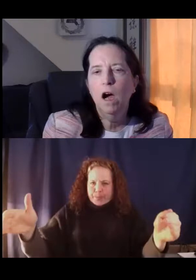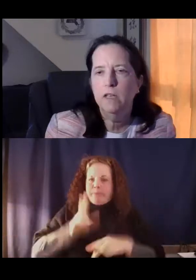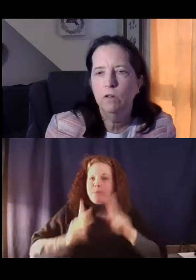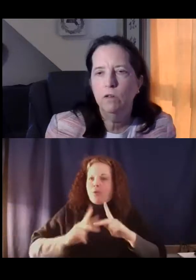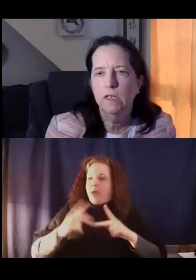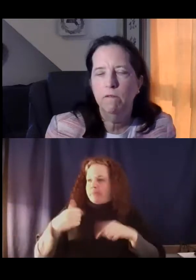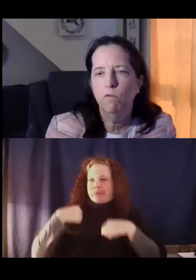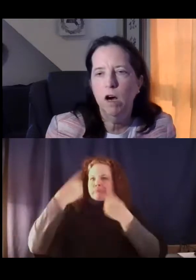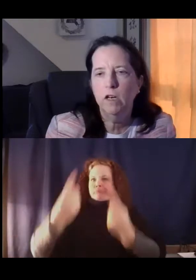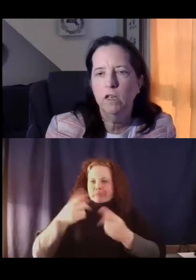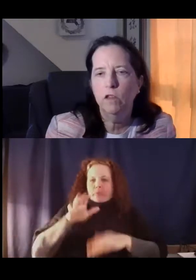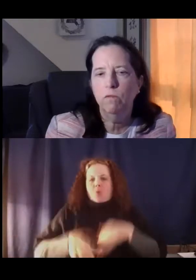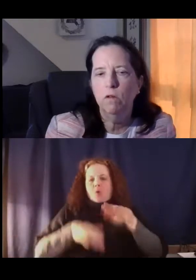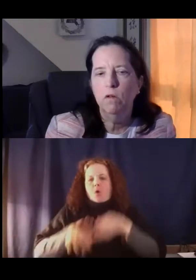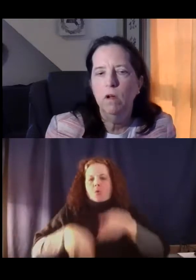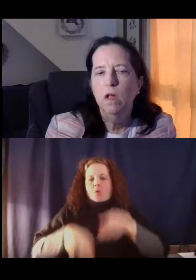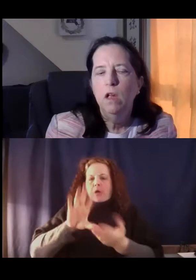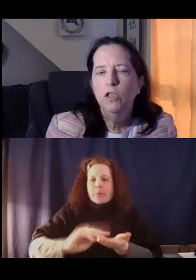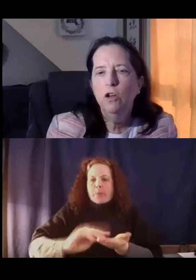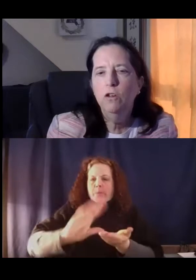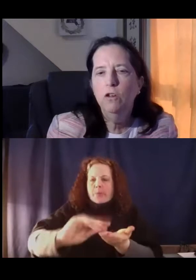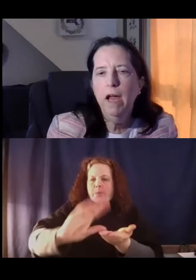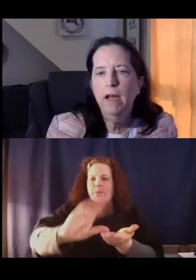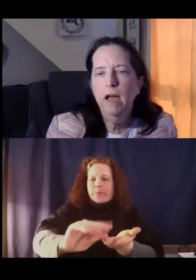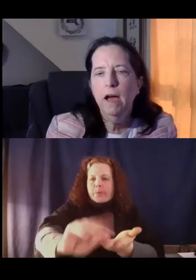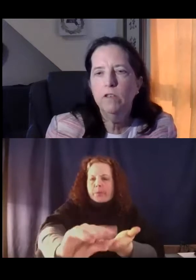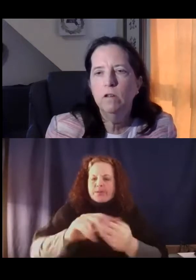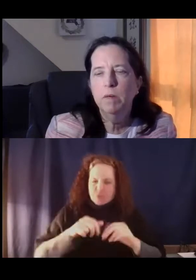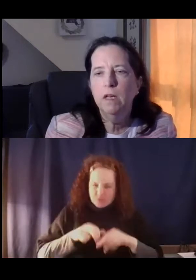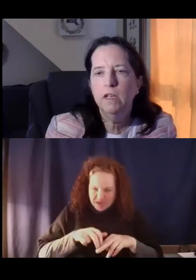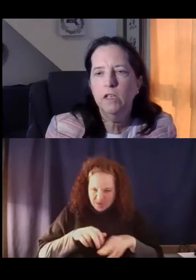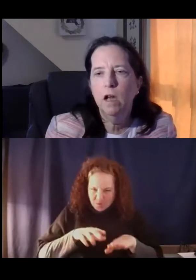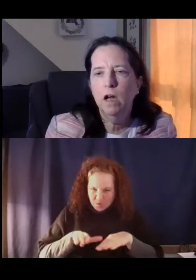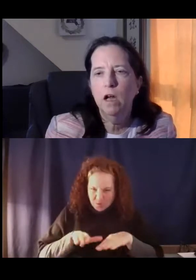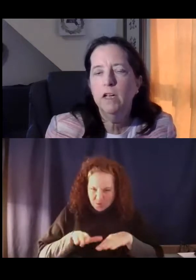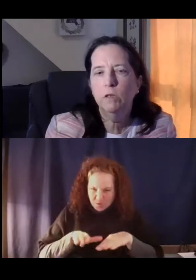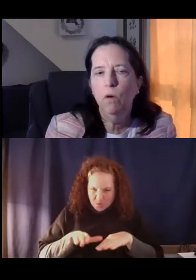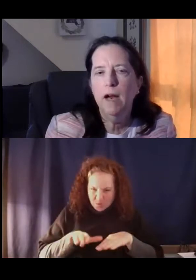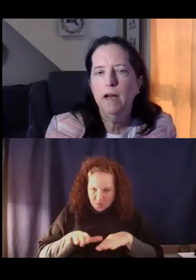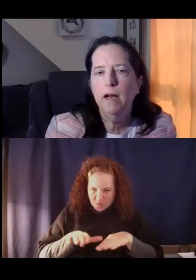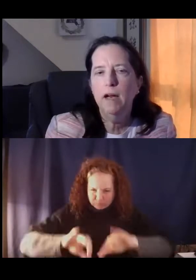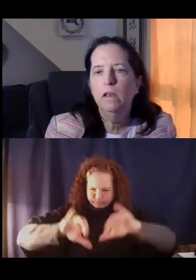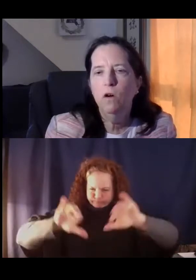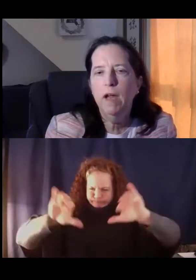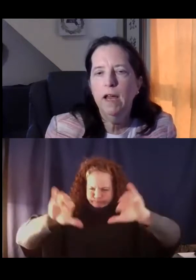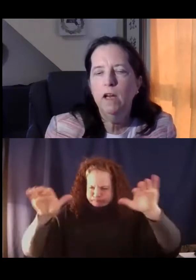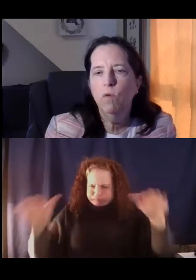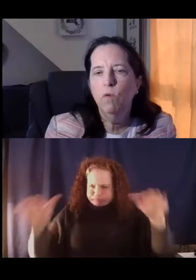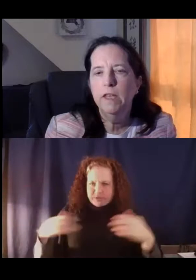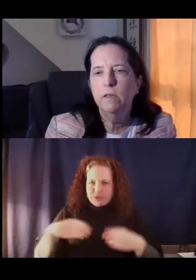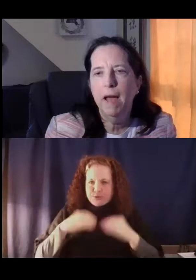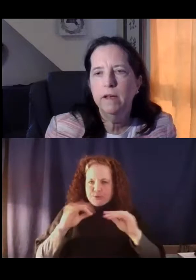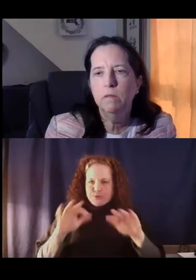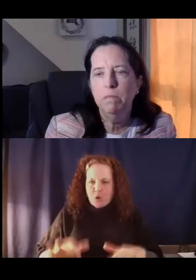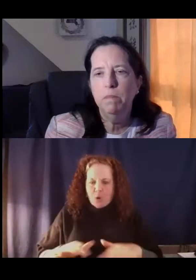there's a walking path through, other pedestrians have walked it through. So you may have to be exploring and locating